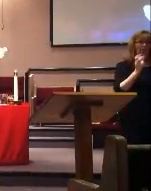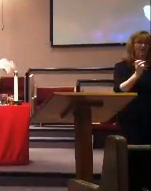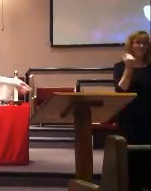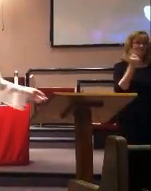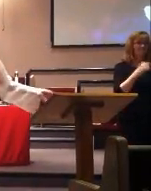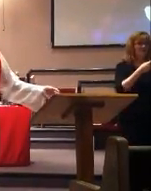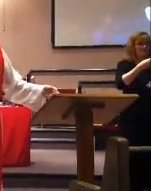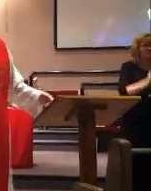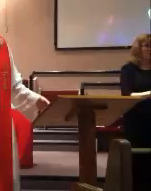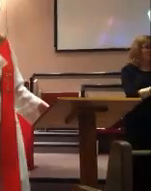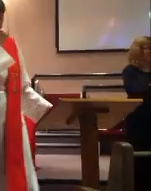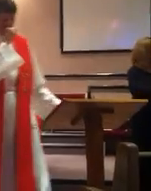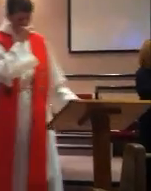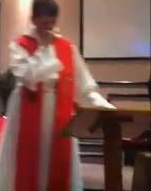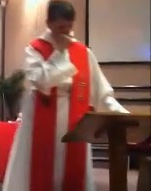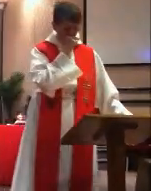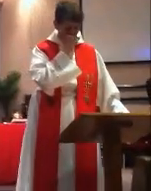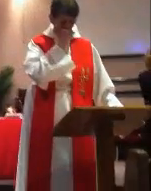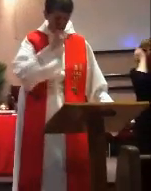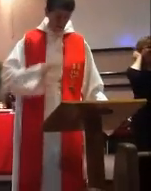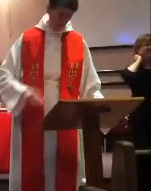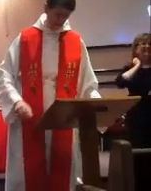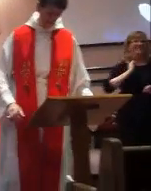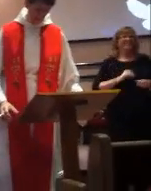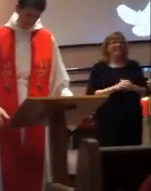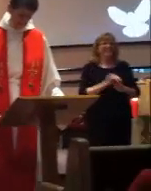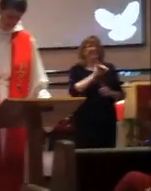someone from Georgia.